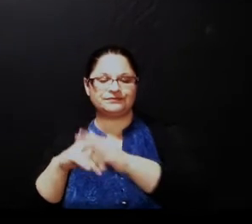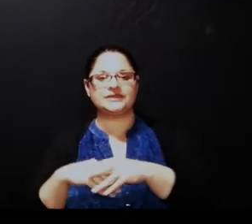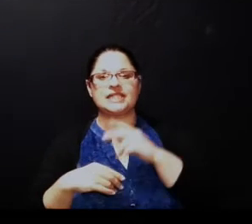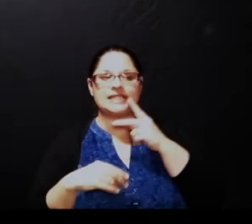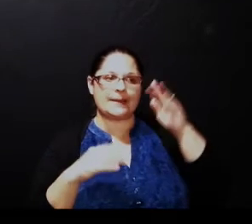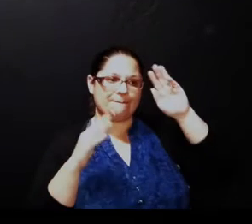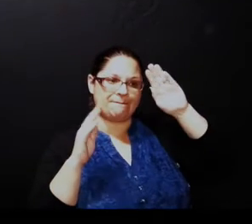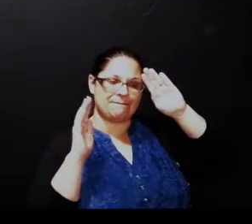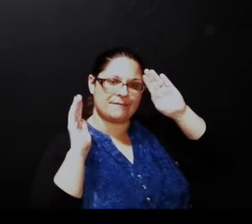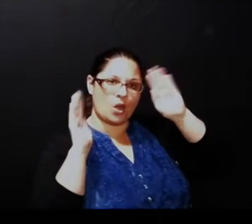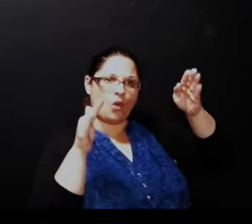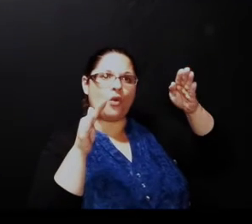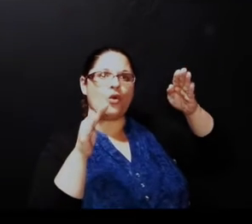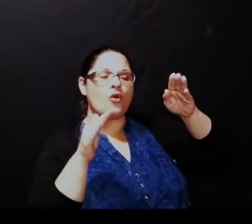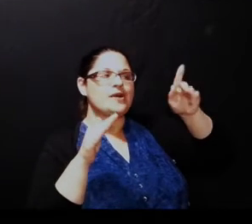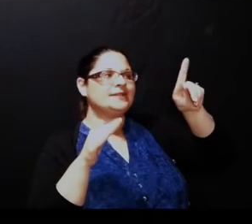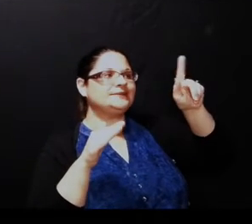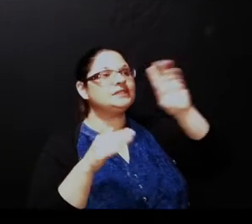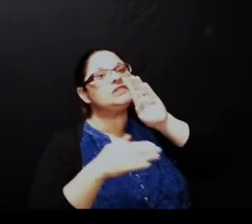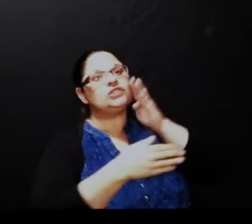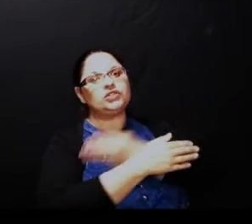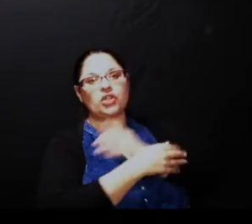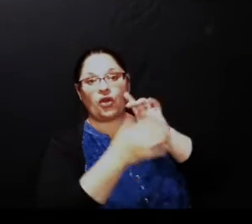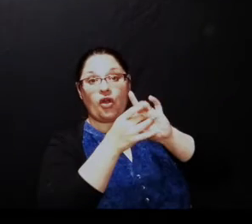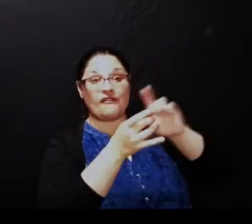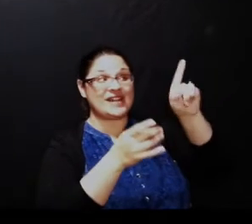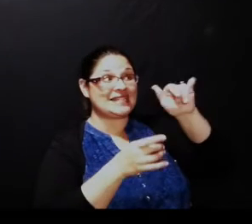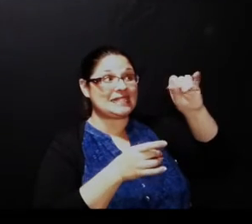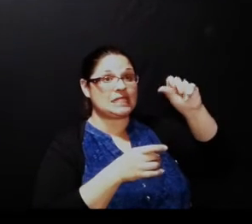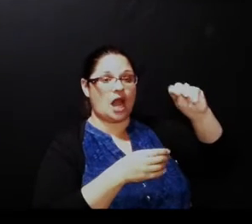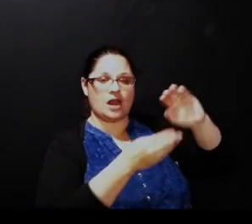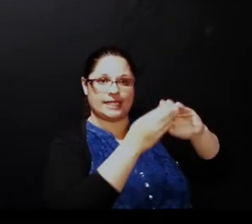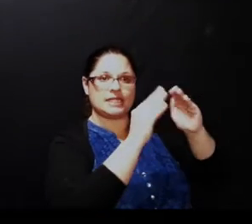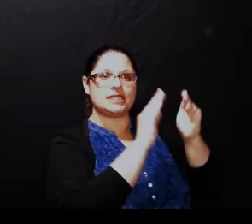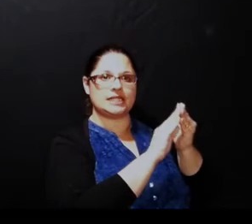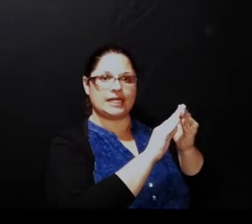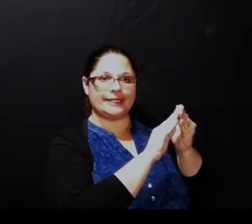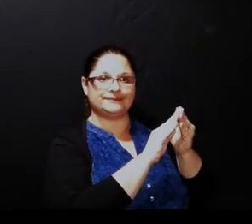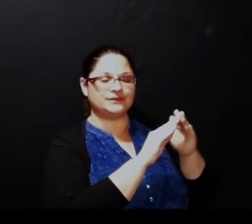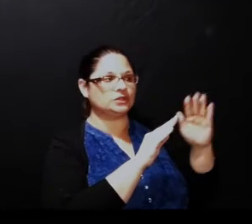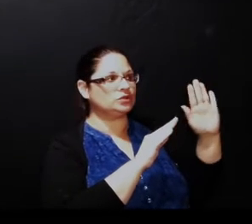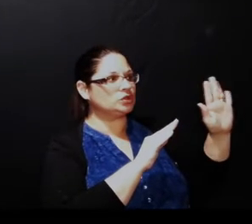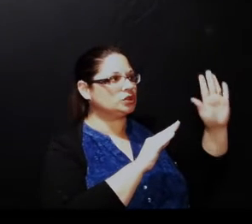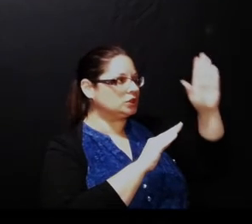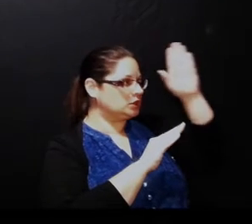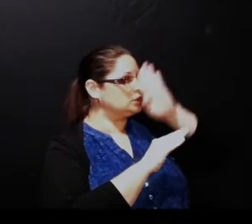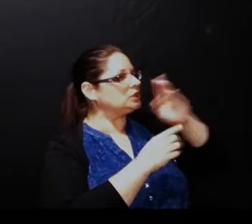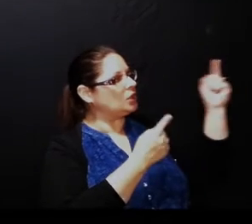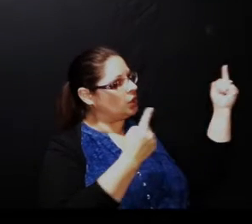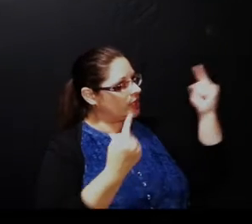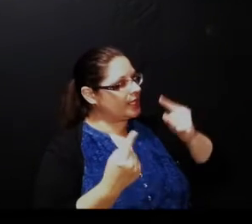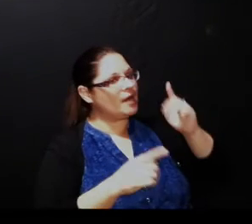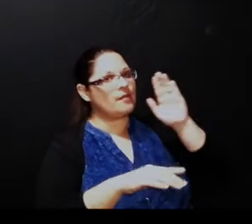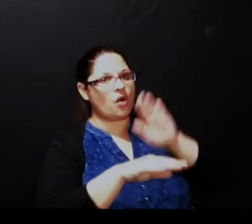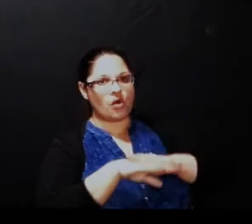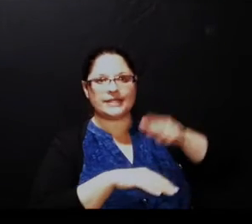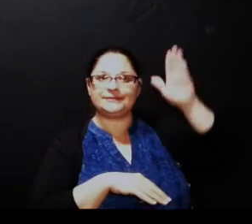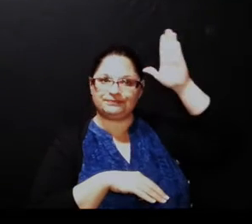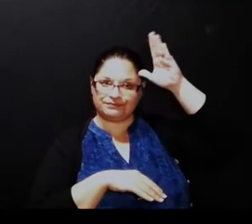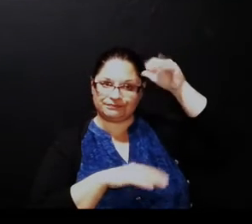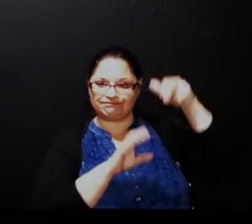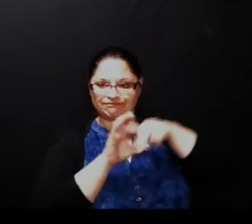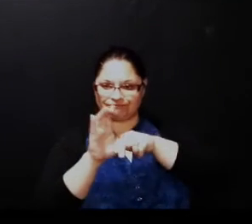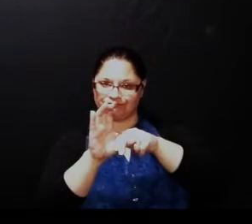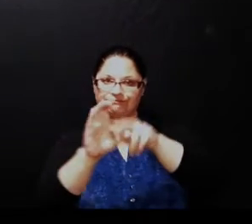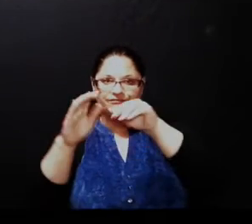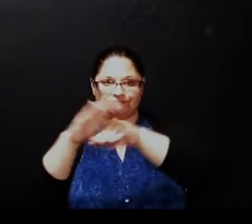colt." These things understood not His disciples at the first. But when Jesus was glorified, then remembered